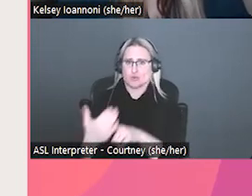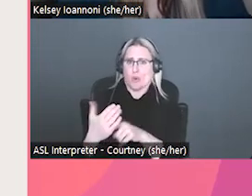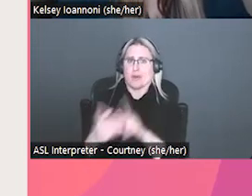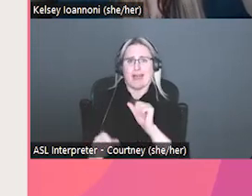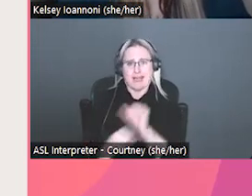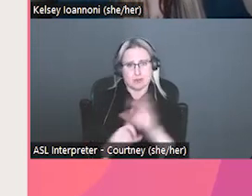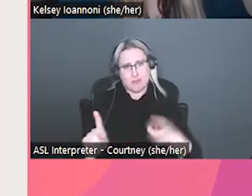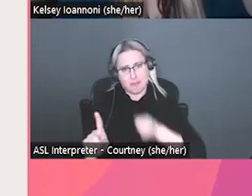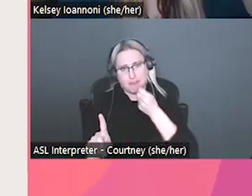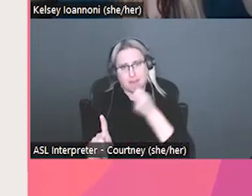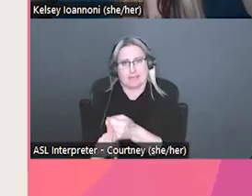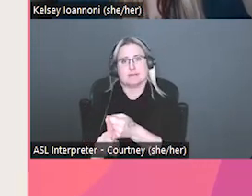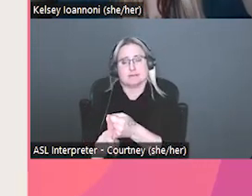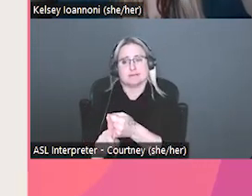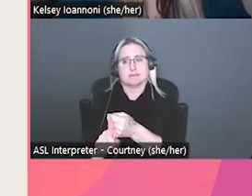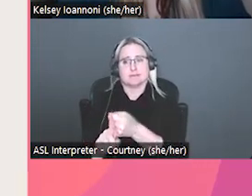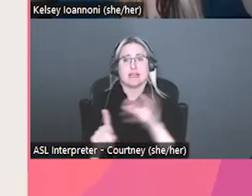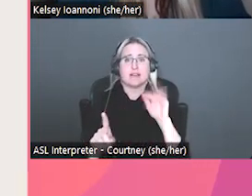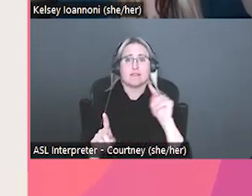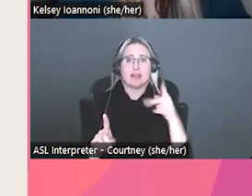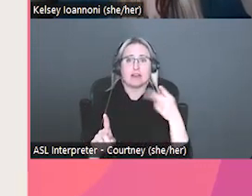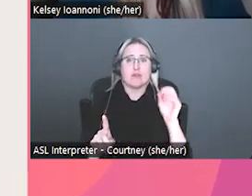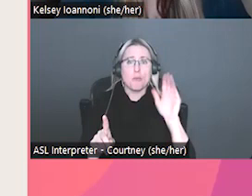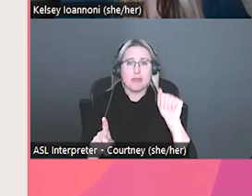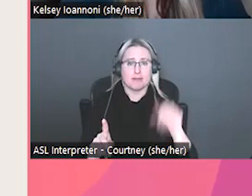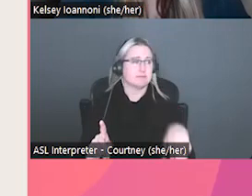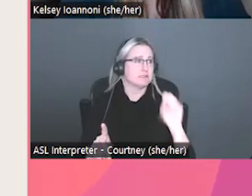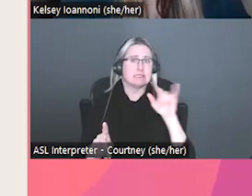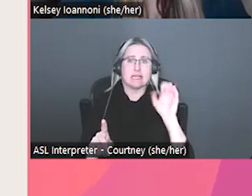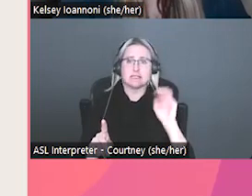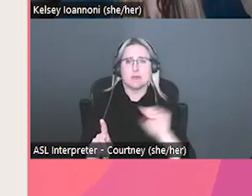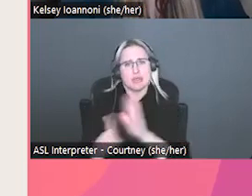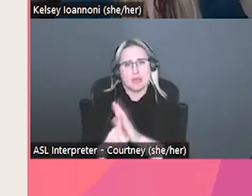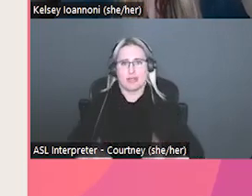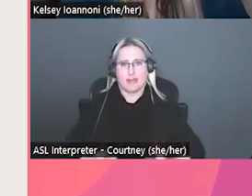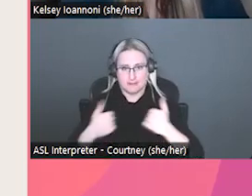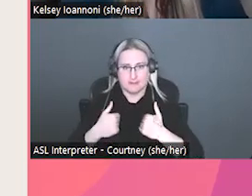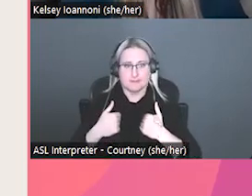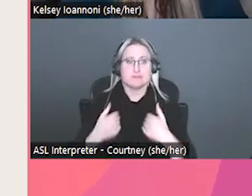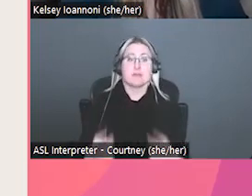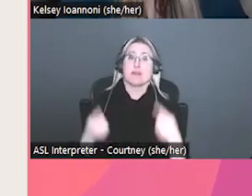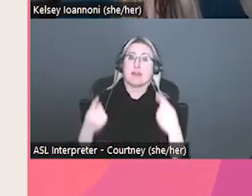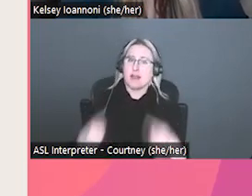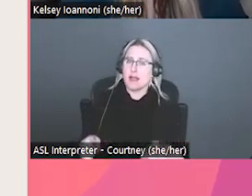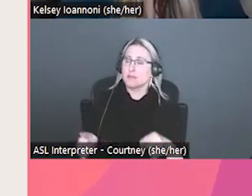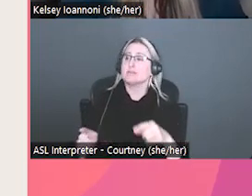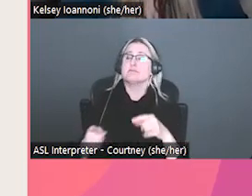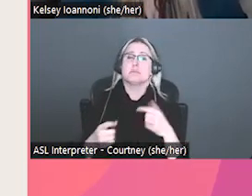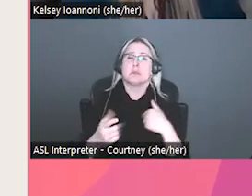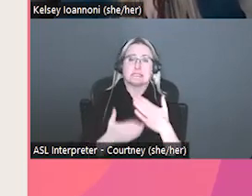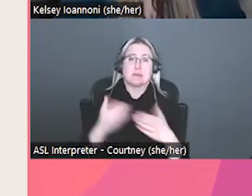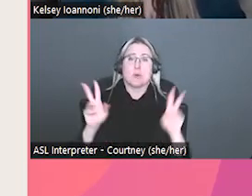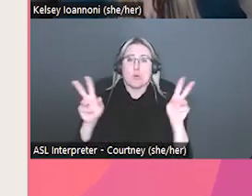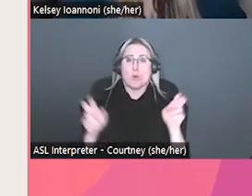of anti-fat bias, of fat phobia, of sizeism on people's lives. So I've pulled a few quotes to speak to